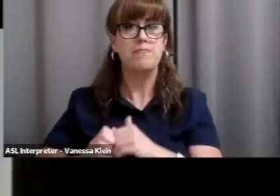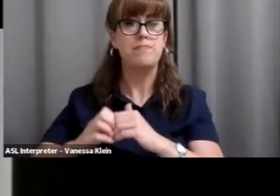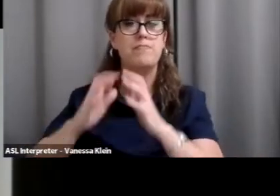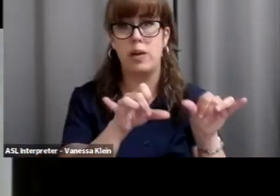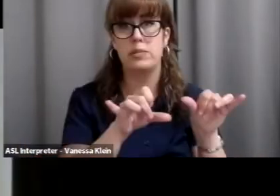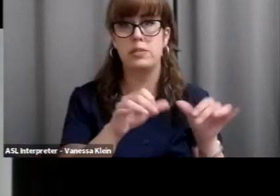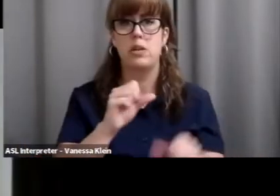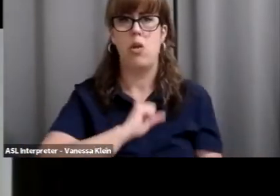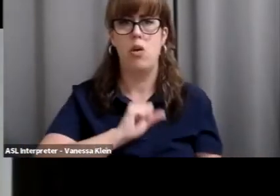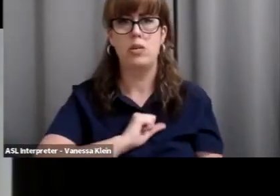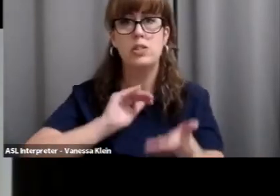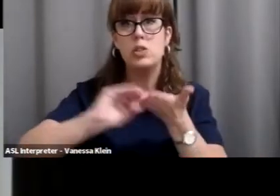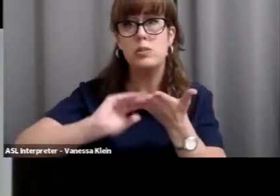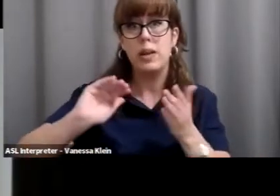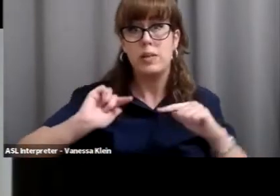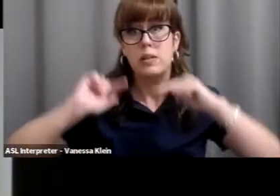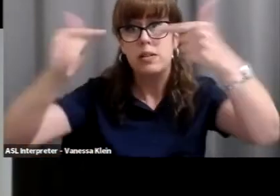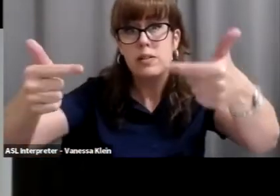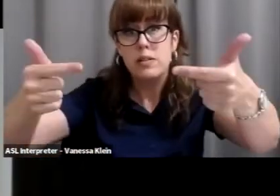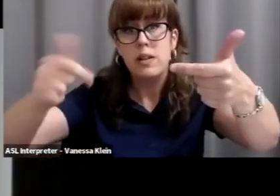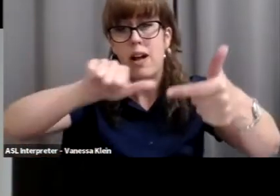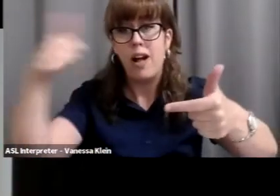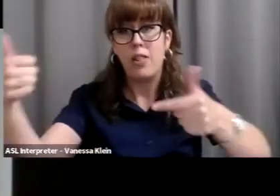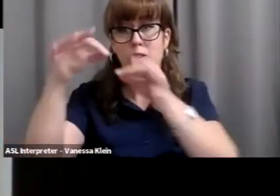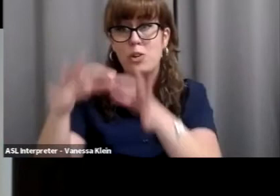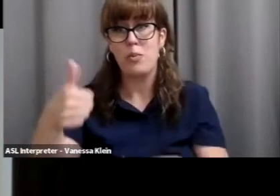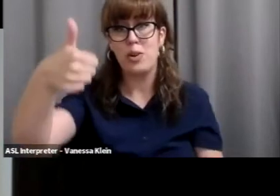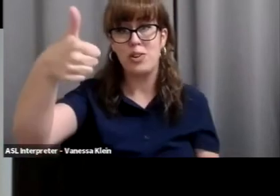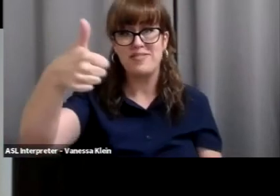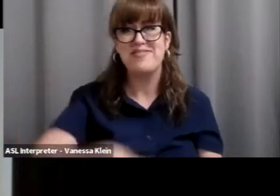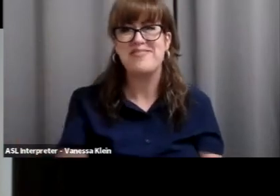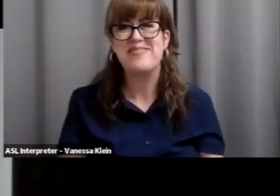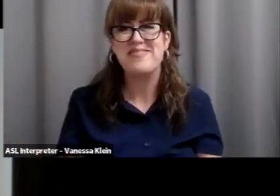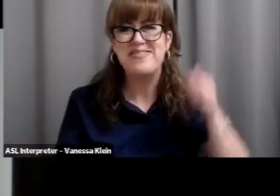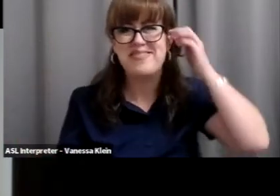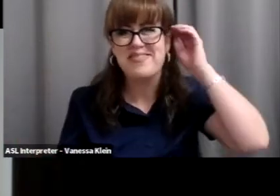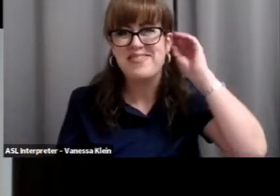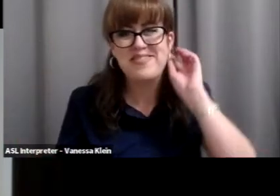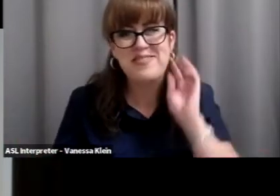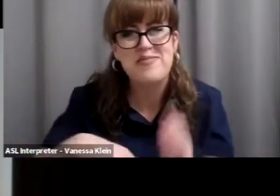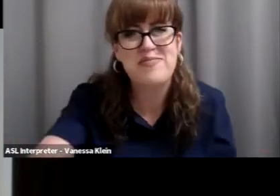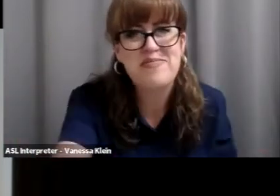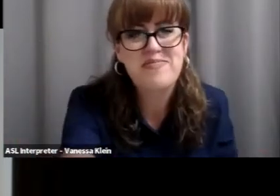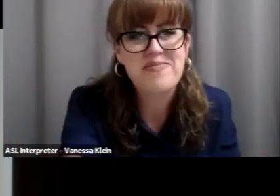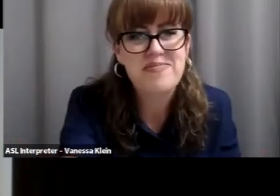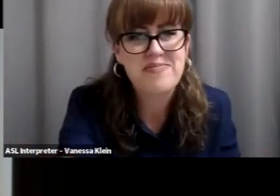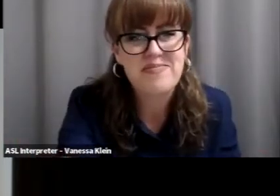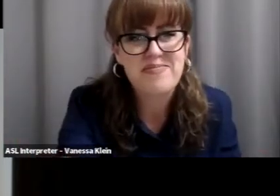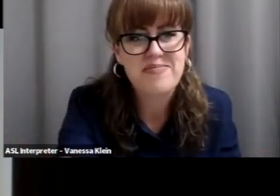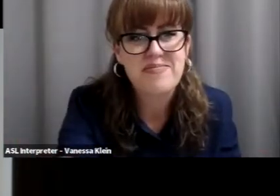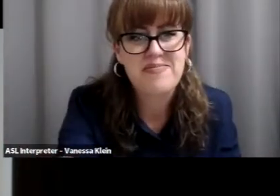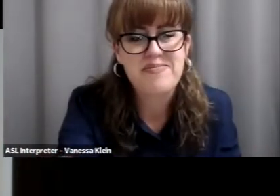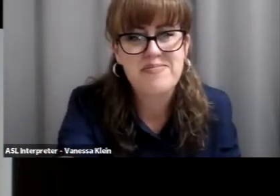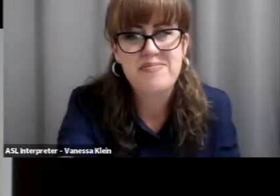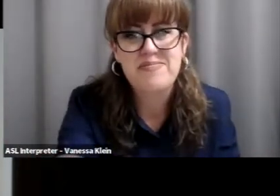Excuse me. Partnerships matter, and I would like to share that the study would not have been possible without the expertise